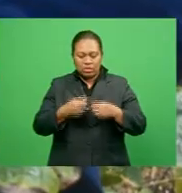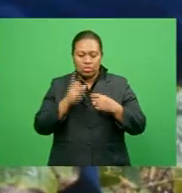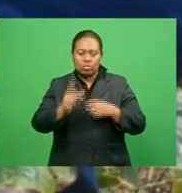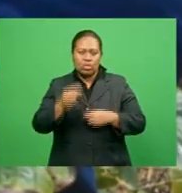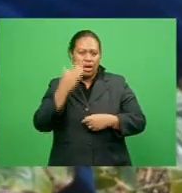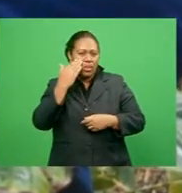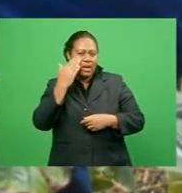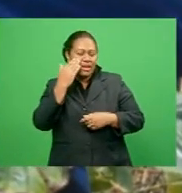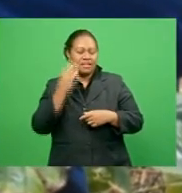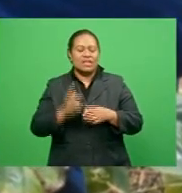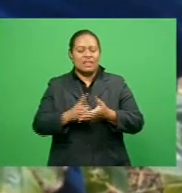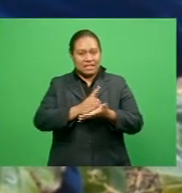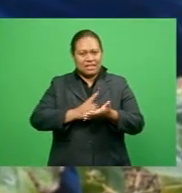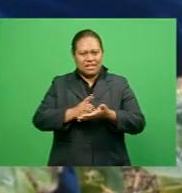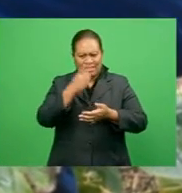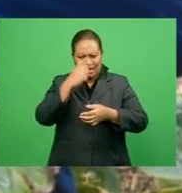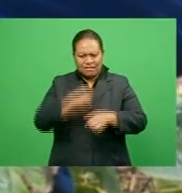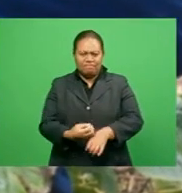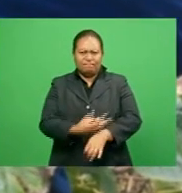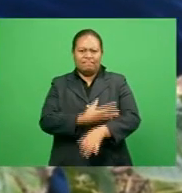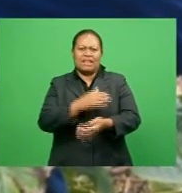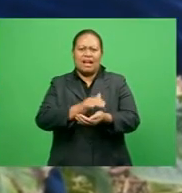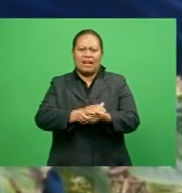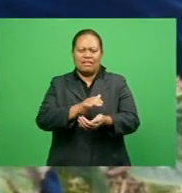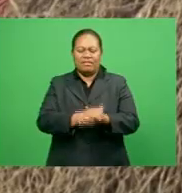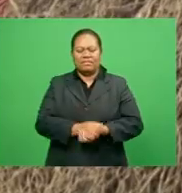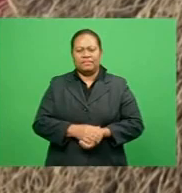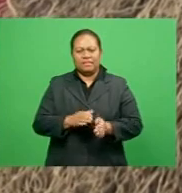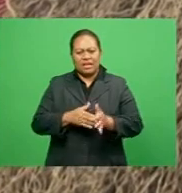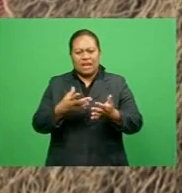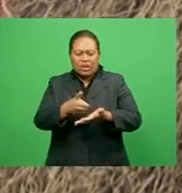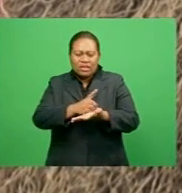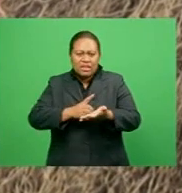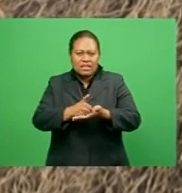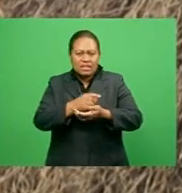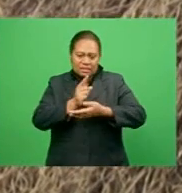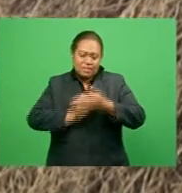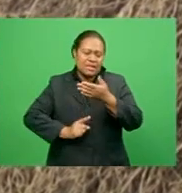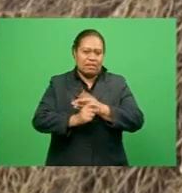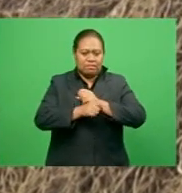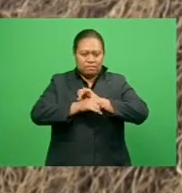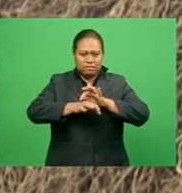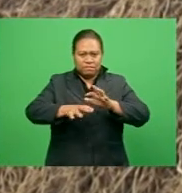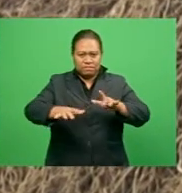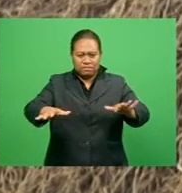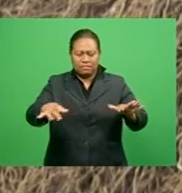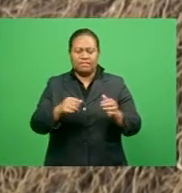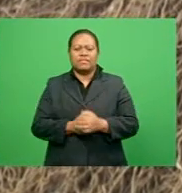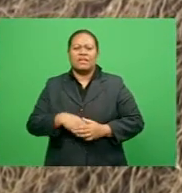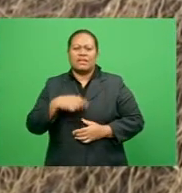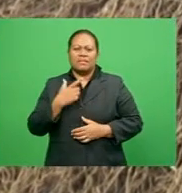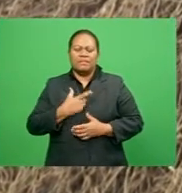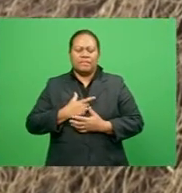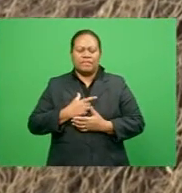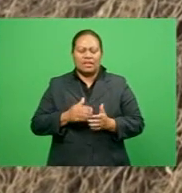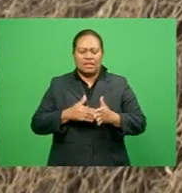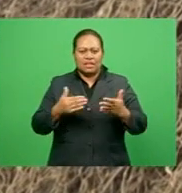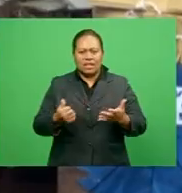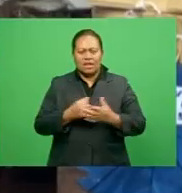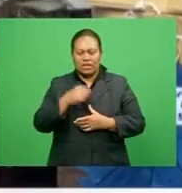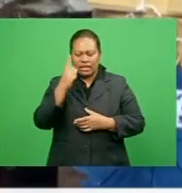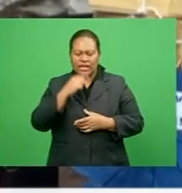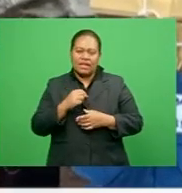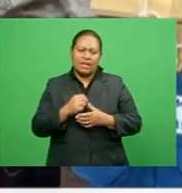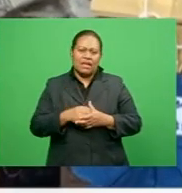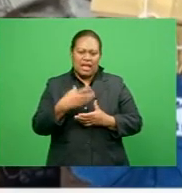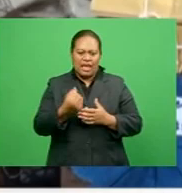on diseases that affect kava production. The disease is a virus that rapidly spreads black soft rot of the stem tissue, and symptoms appear